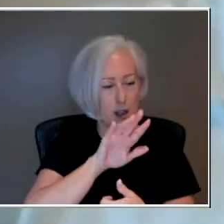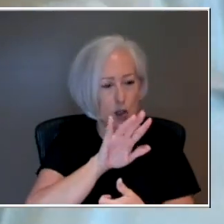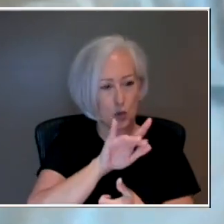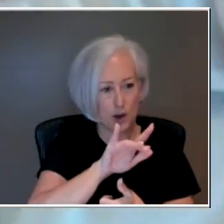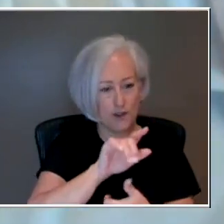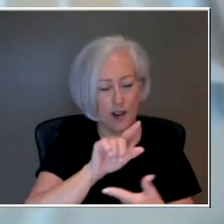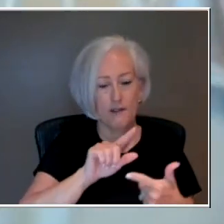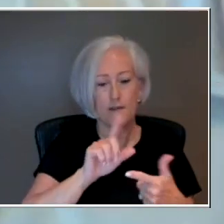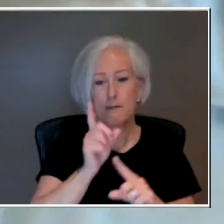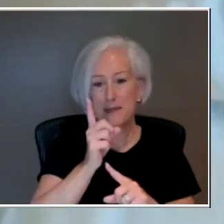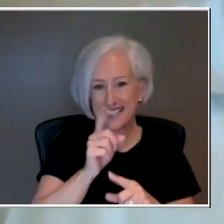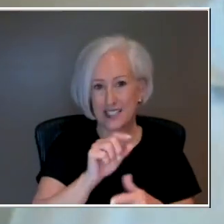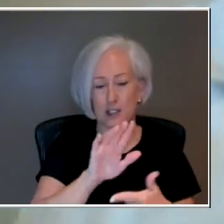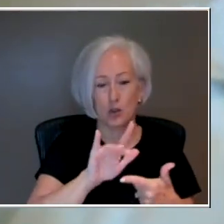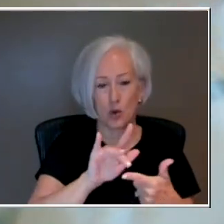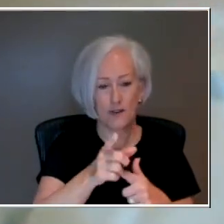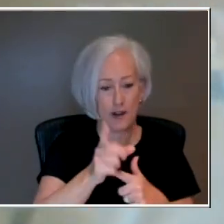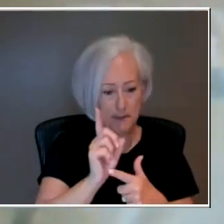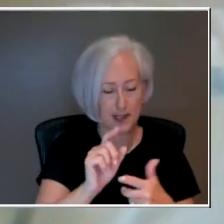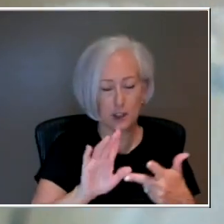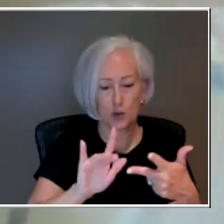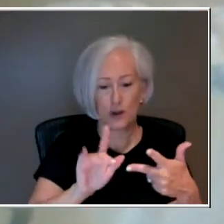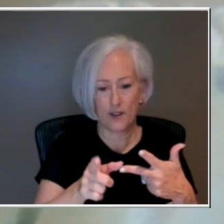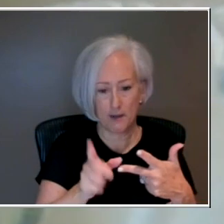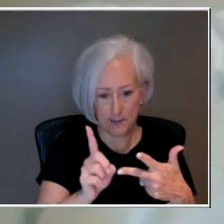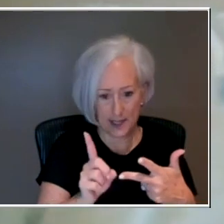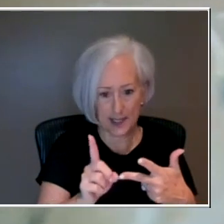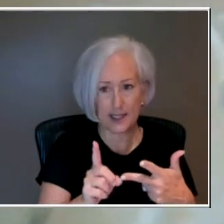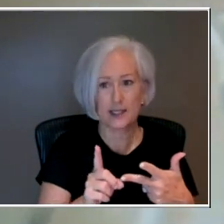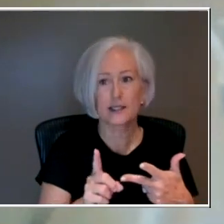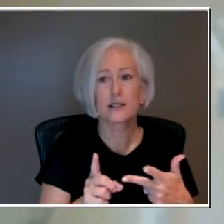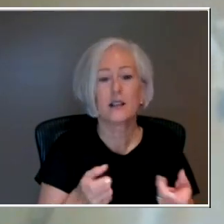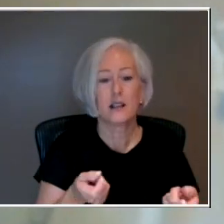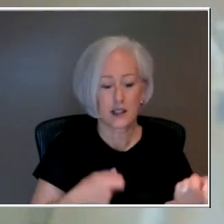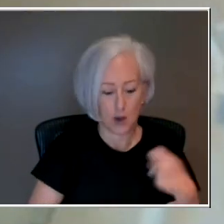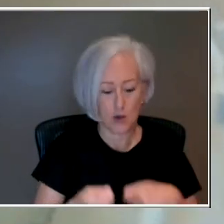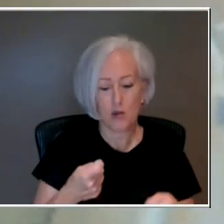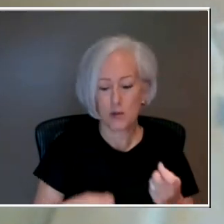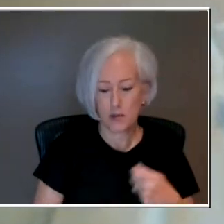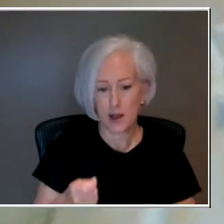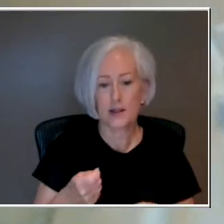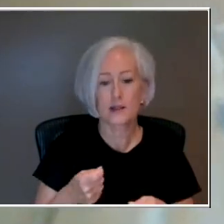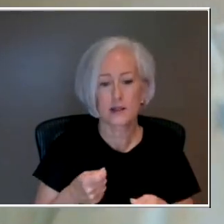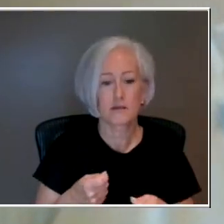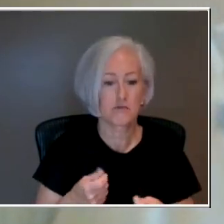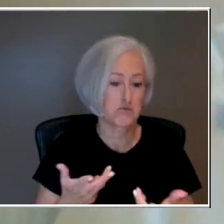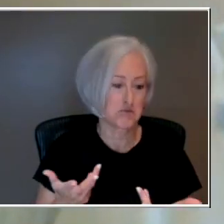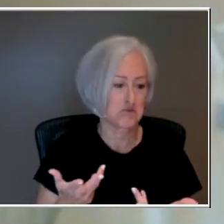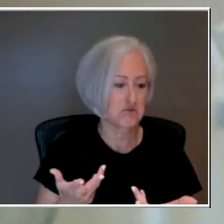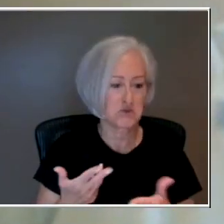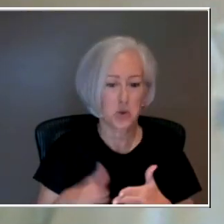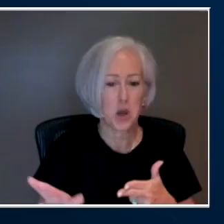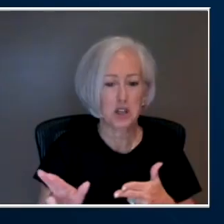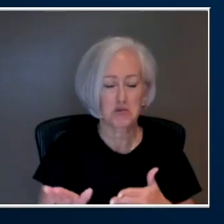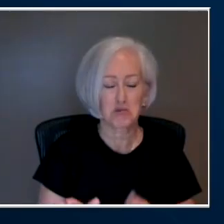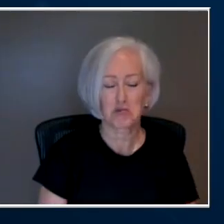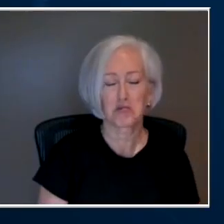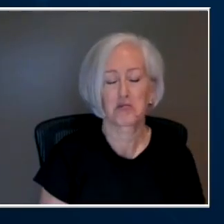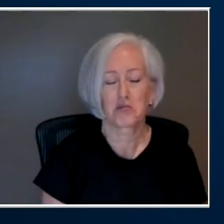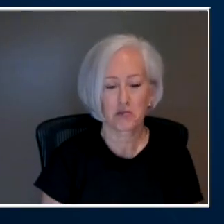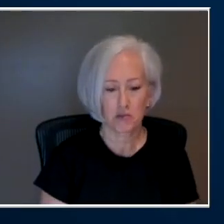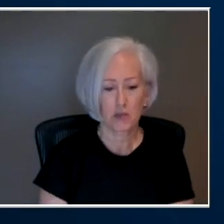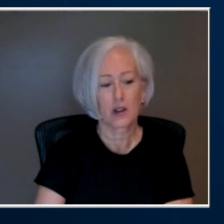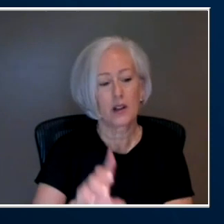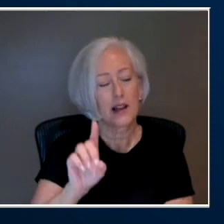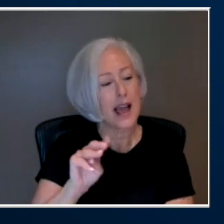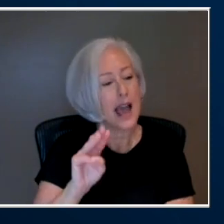increment. Okay. So they did a bag, then they would go get another one. So it was pretty quick. Adam, did you feel